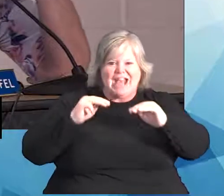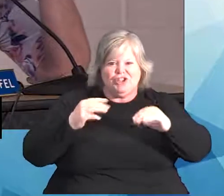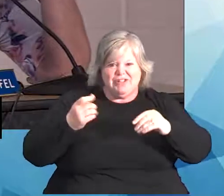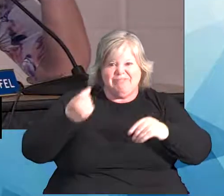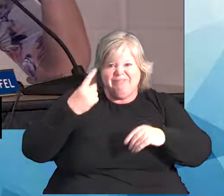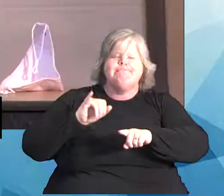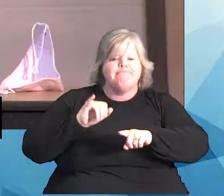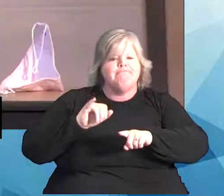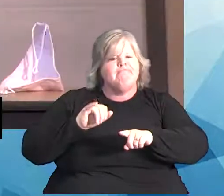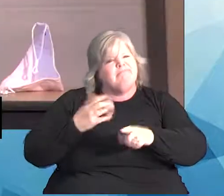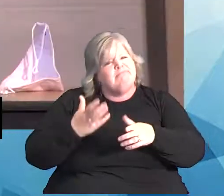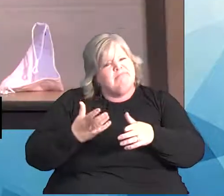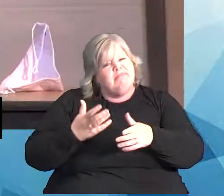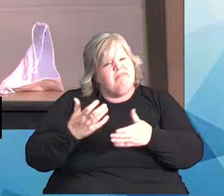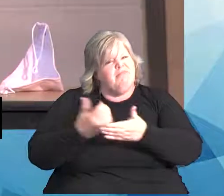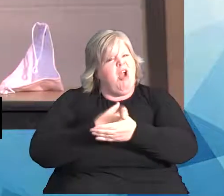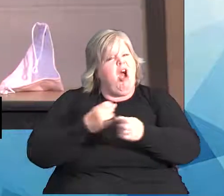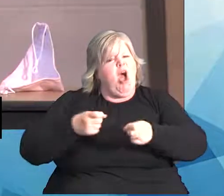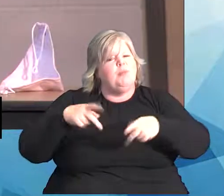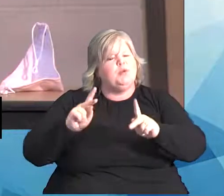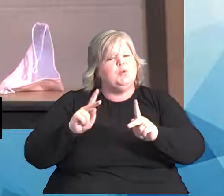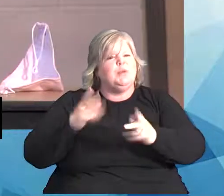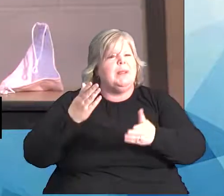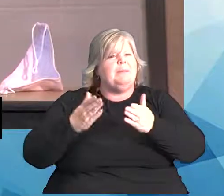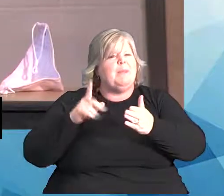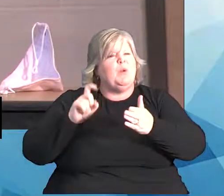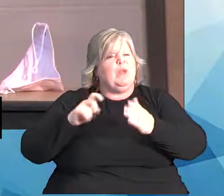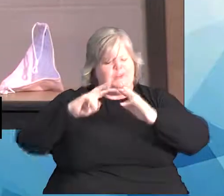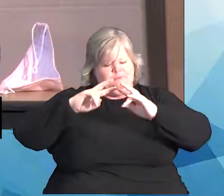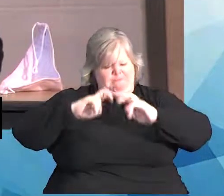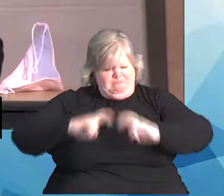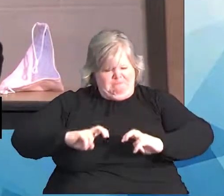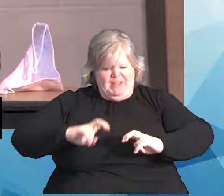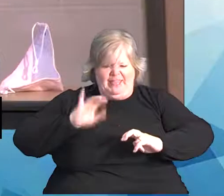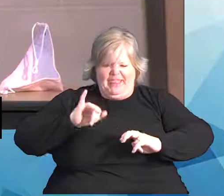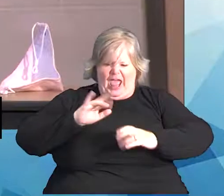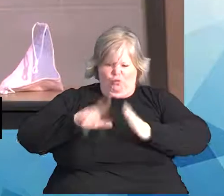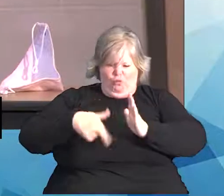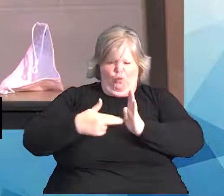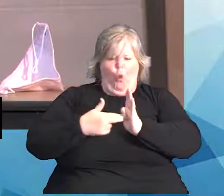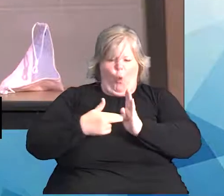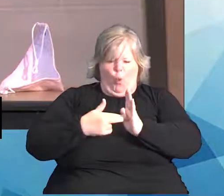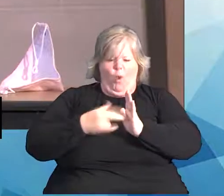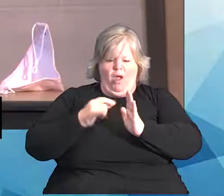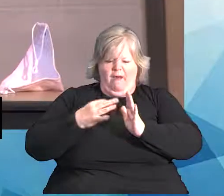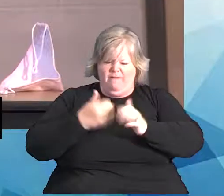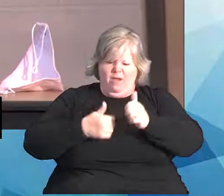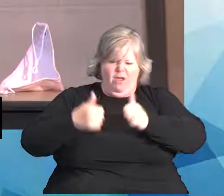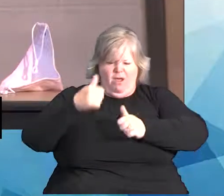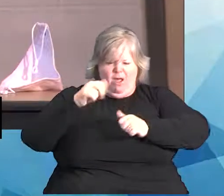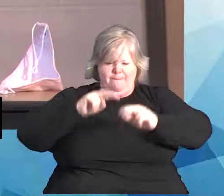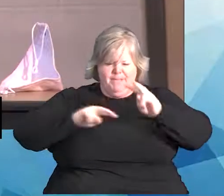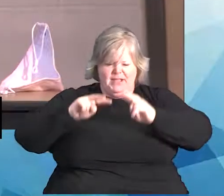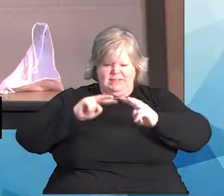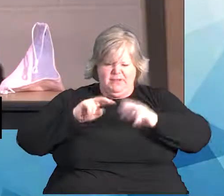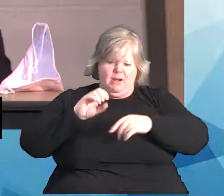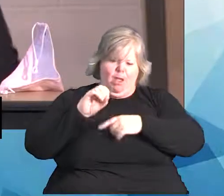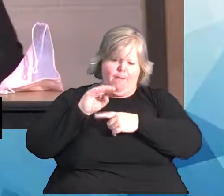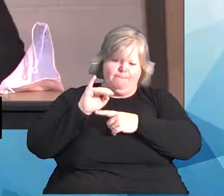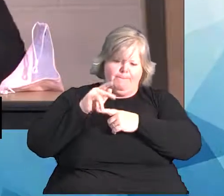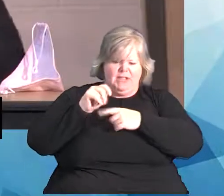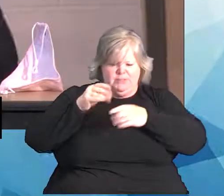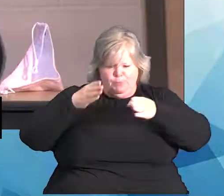then we pay. And maybe take another look at the ombudsman and the role. I personally think what was